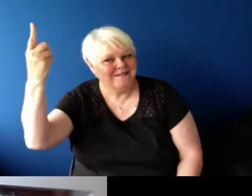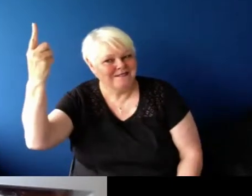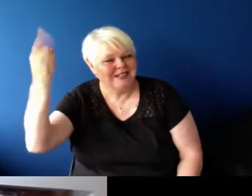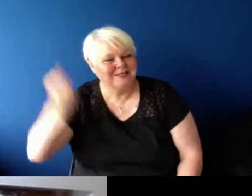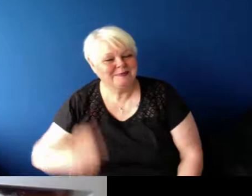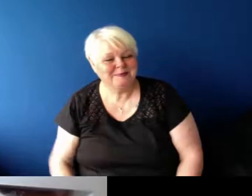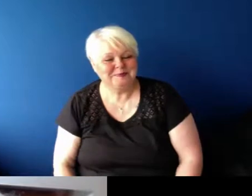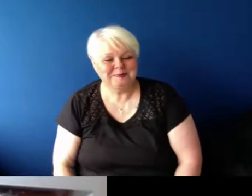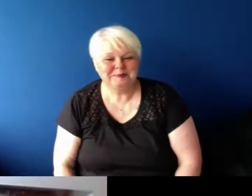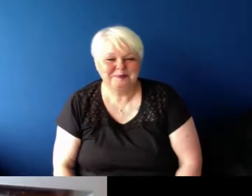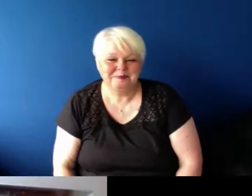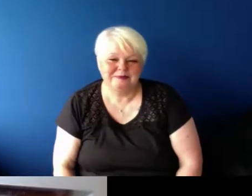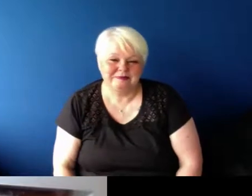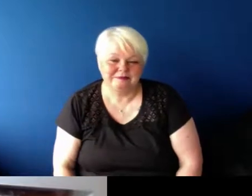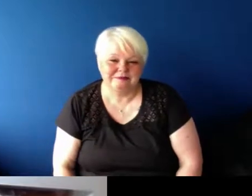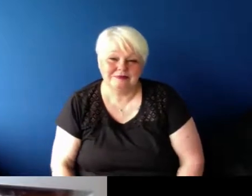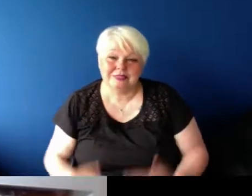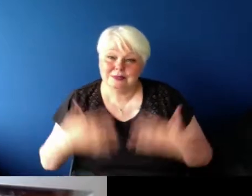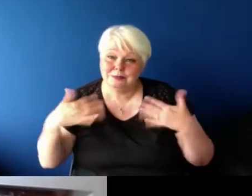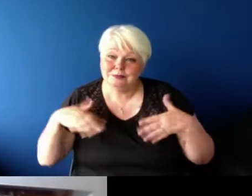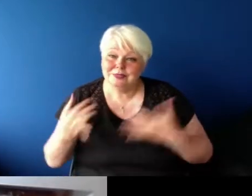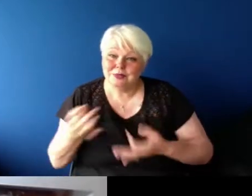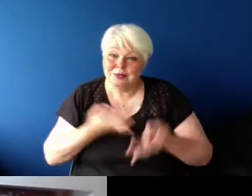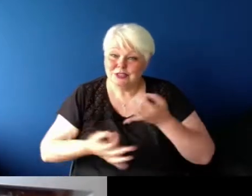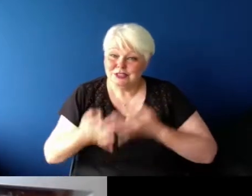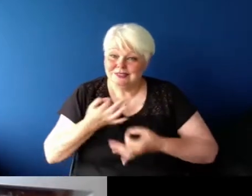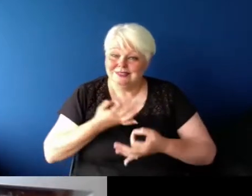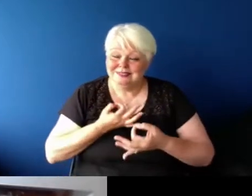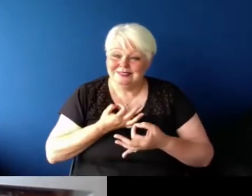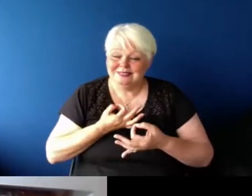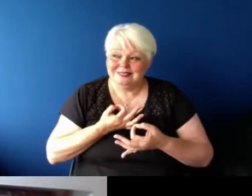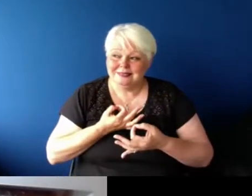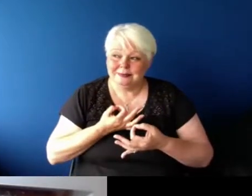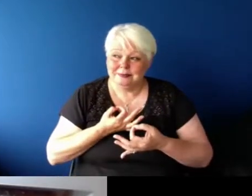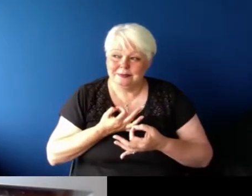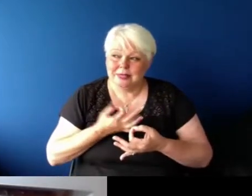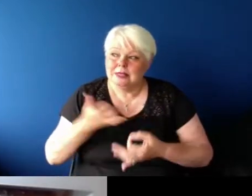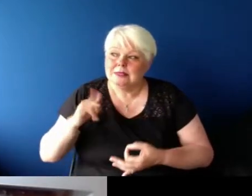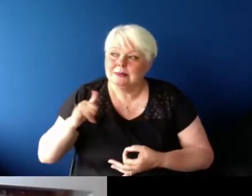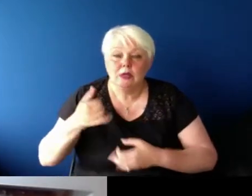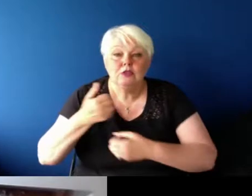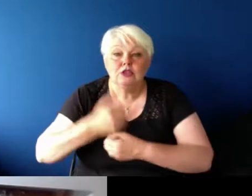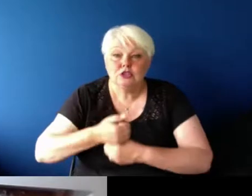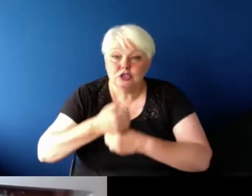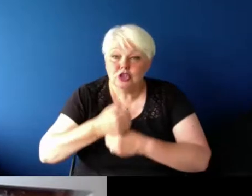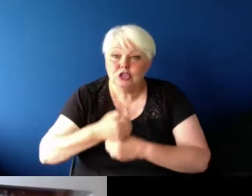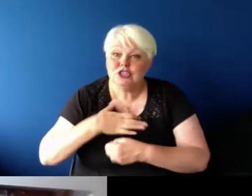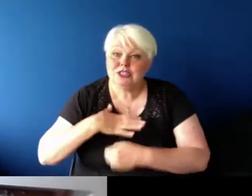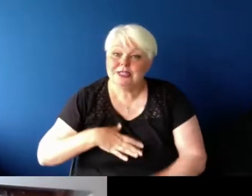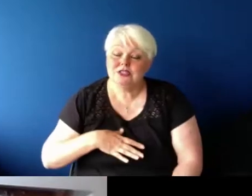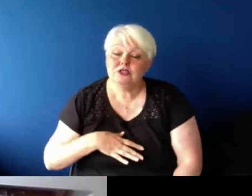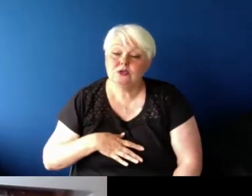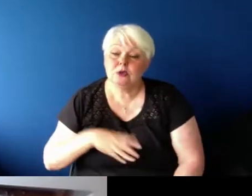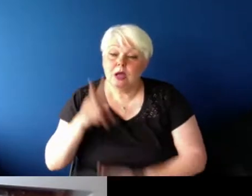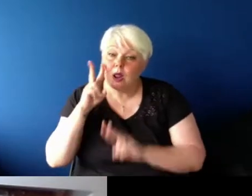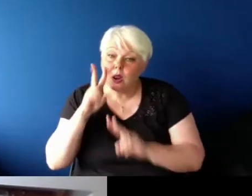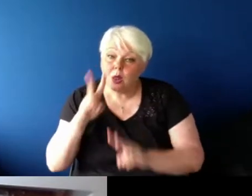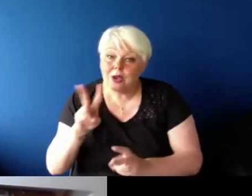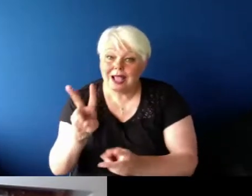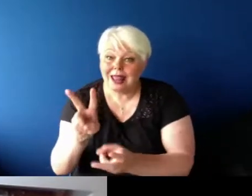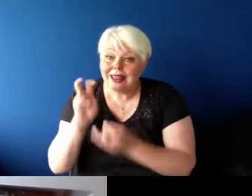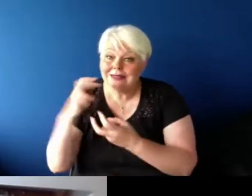So yeah, it is an extraordinary question. I think sometimes that's something where the church does need to look and listen and learn. But it's